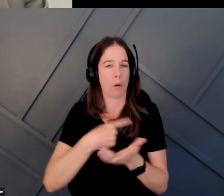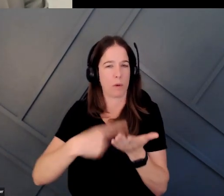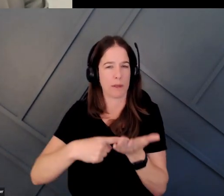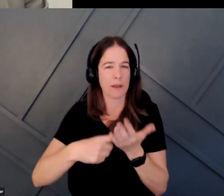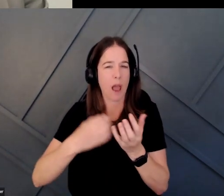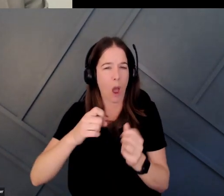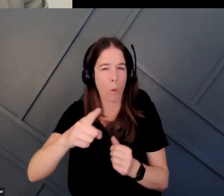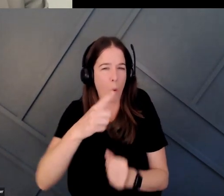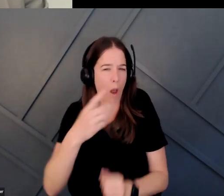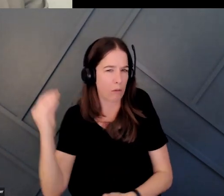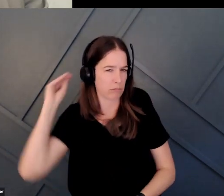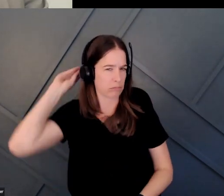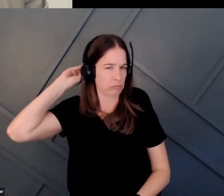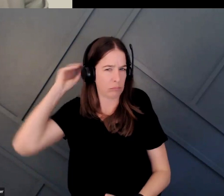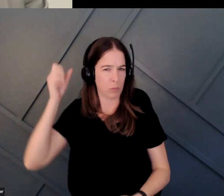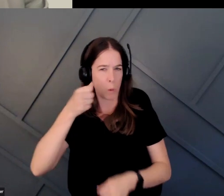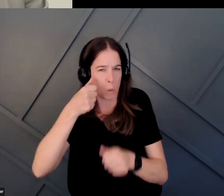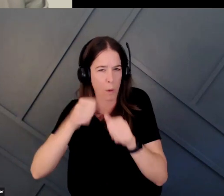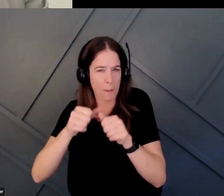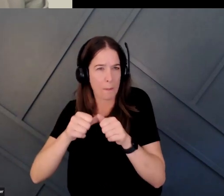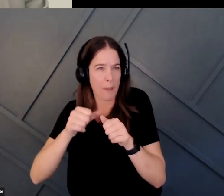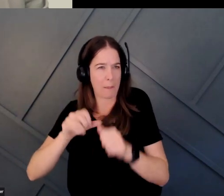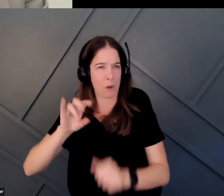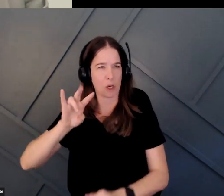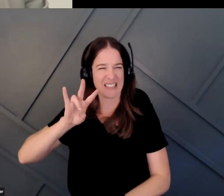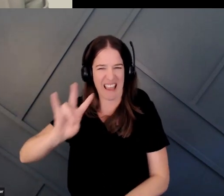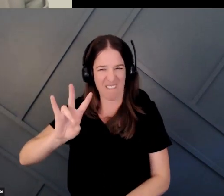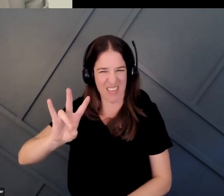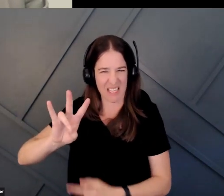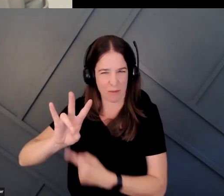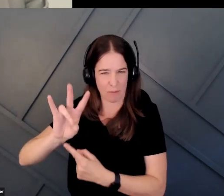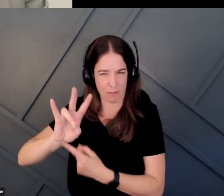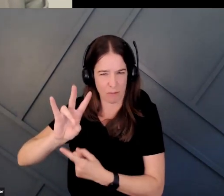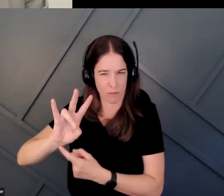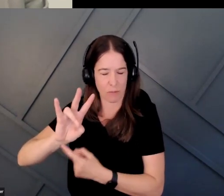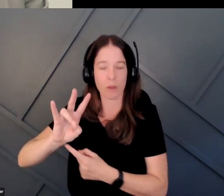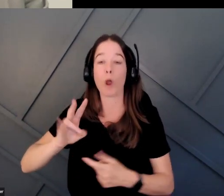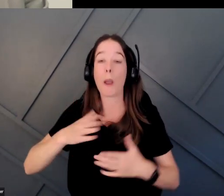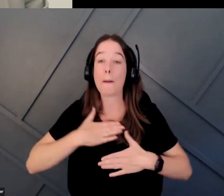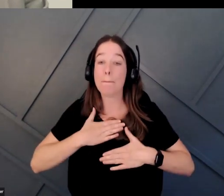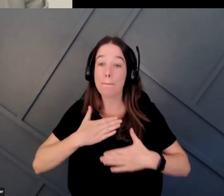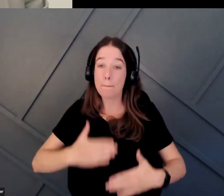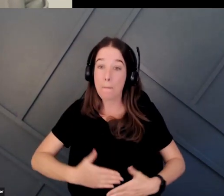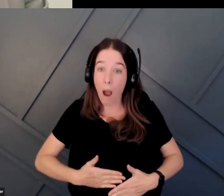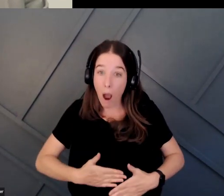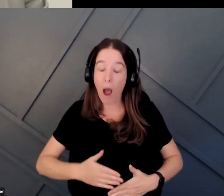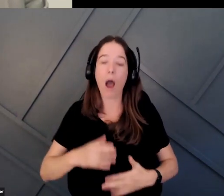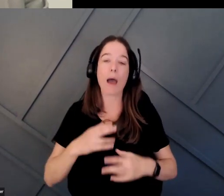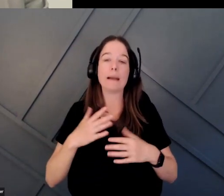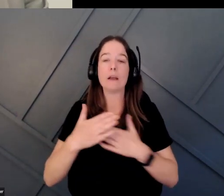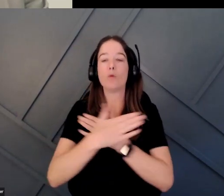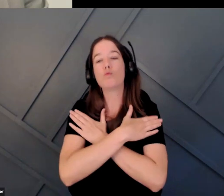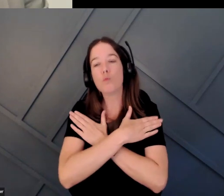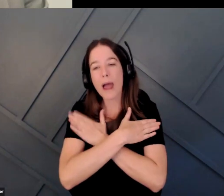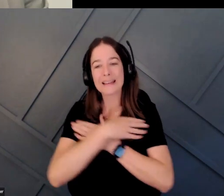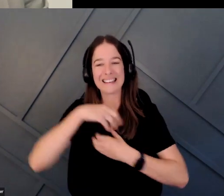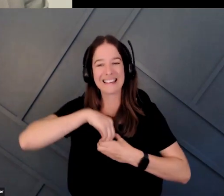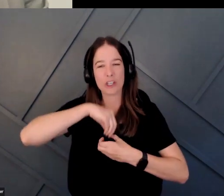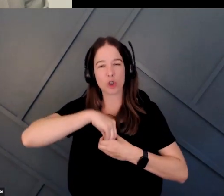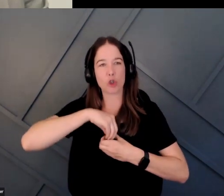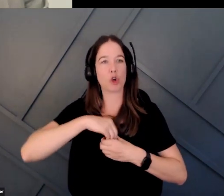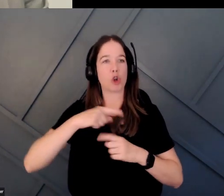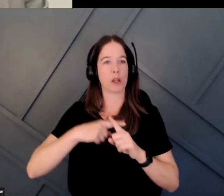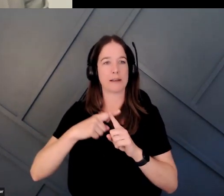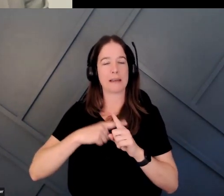today. The body's resting core temperature is typically about 98.6 degrees Fahrenheit for most of us. This is